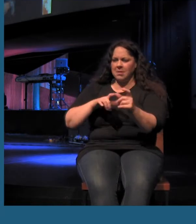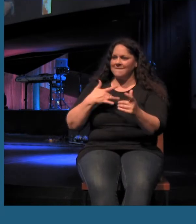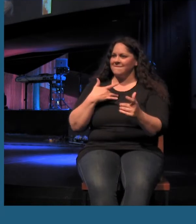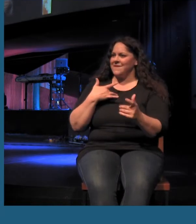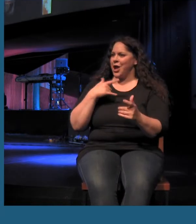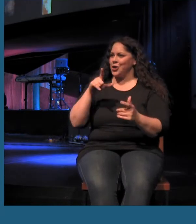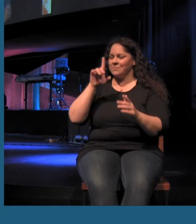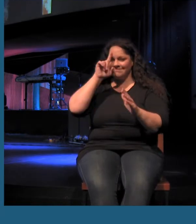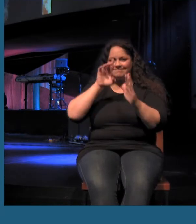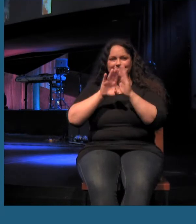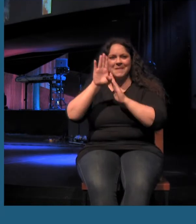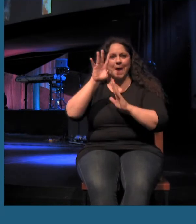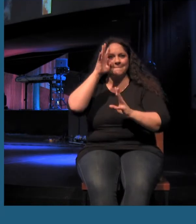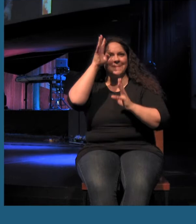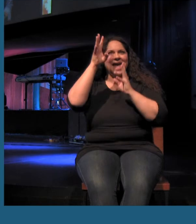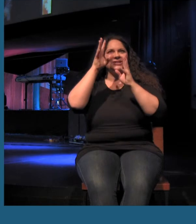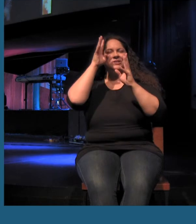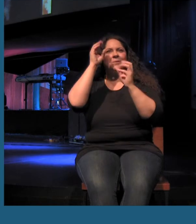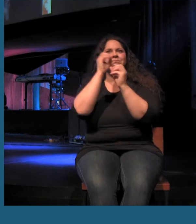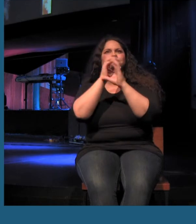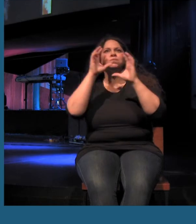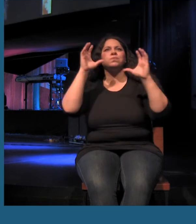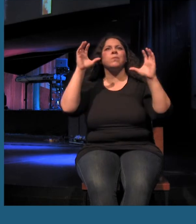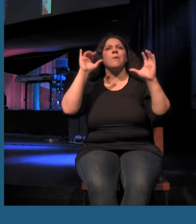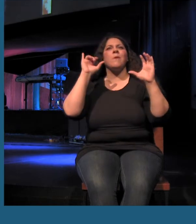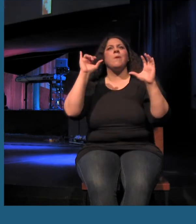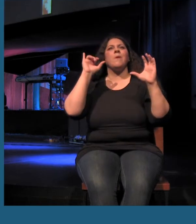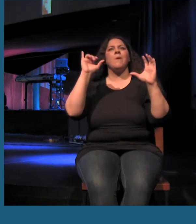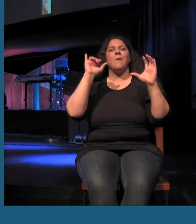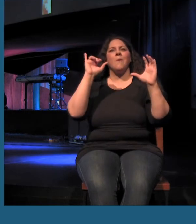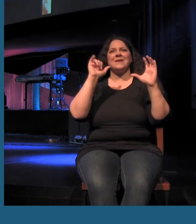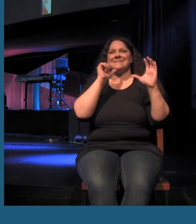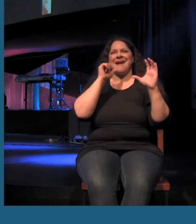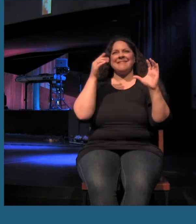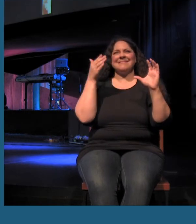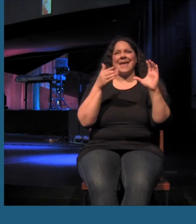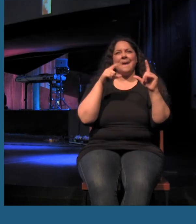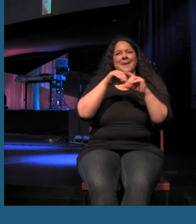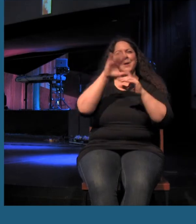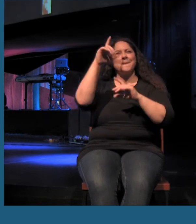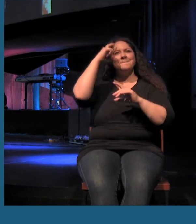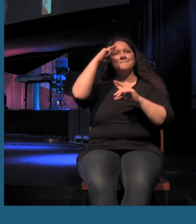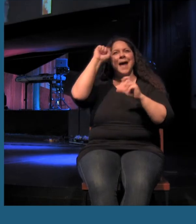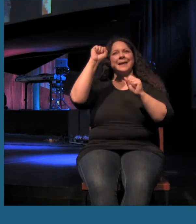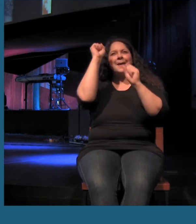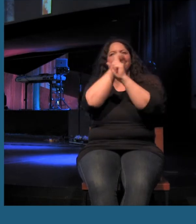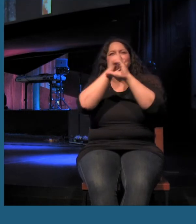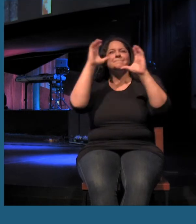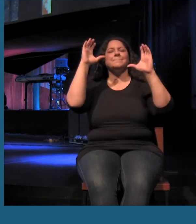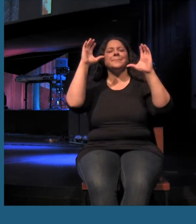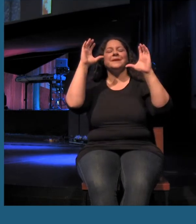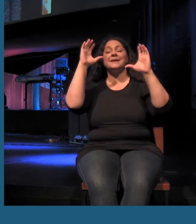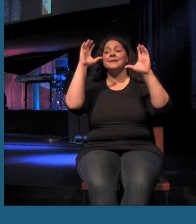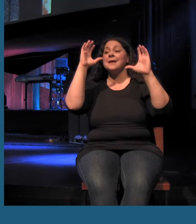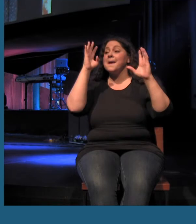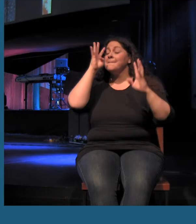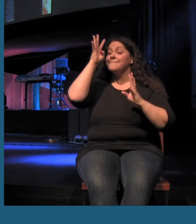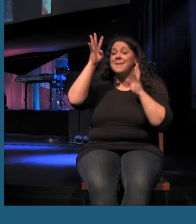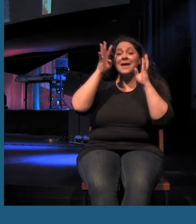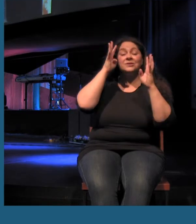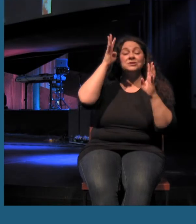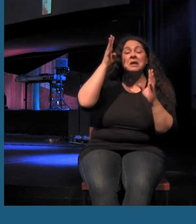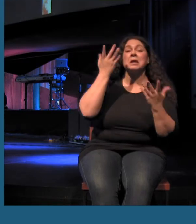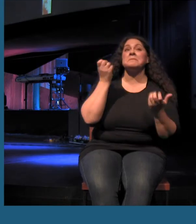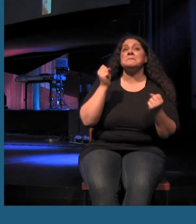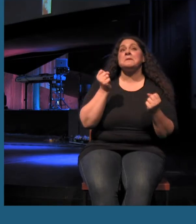that can develop your imagination to picture what is not actually present. Imagination can be developed